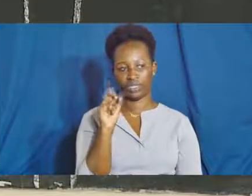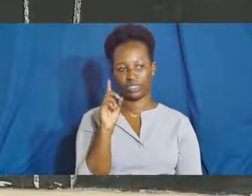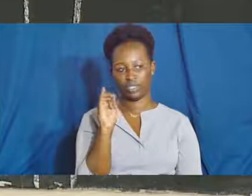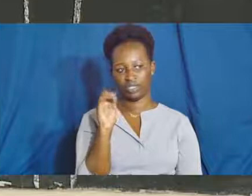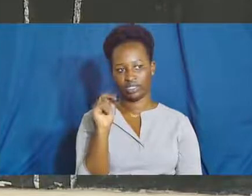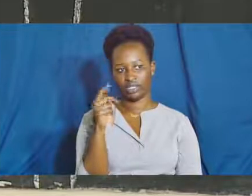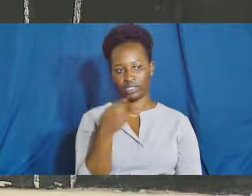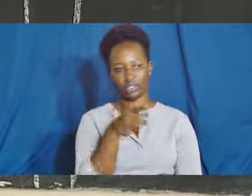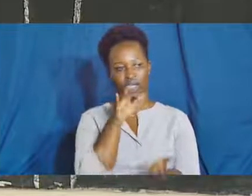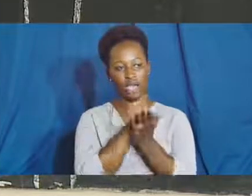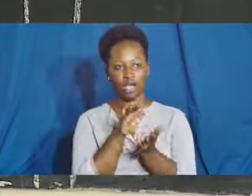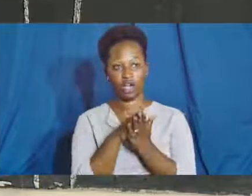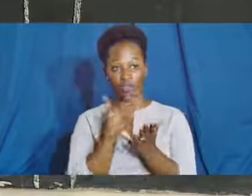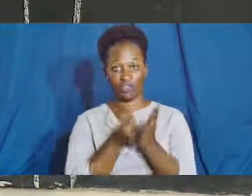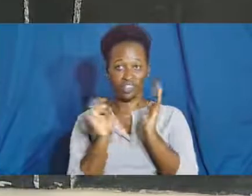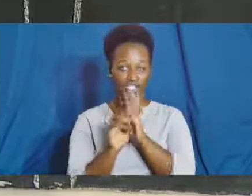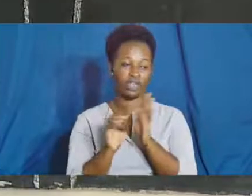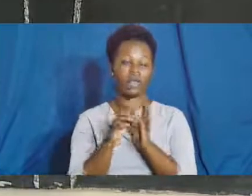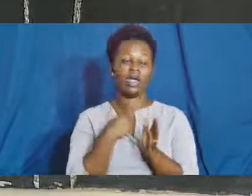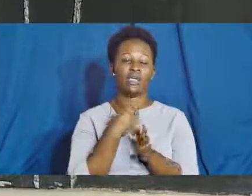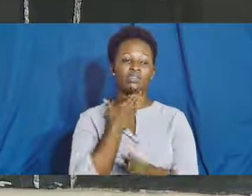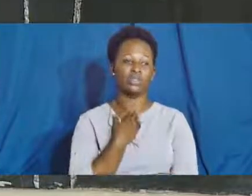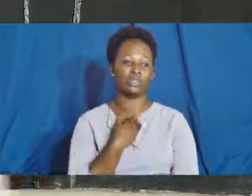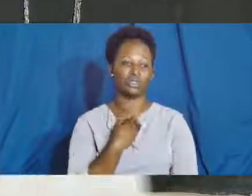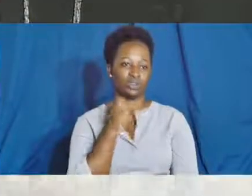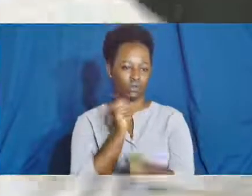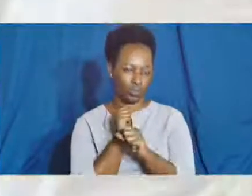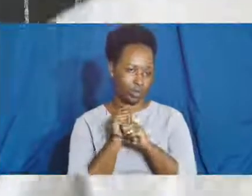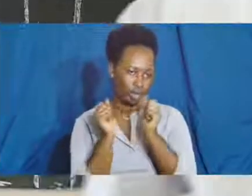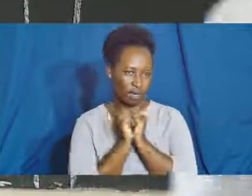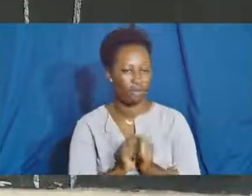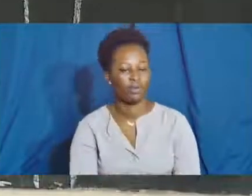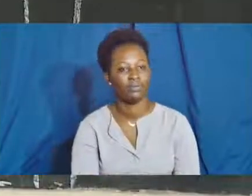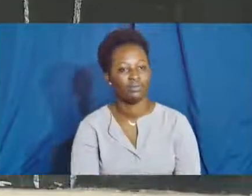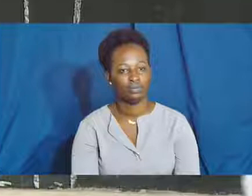have an example there, which I want us to work out together.